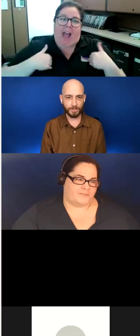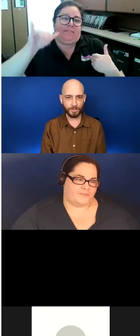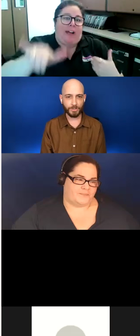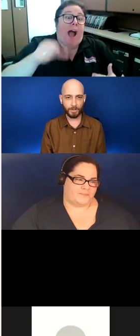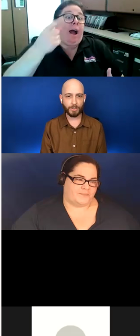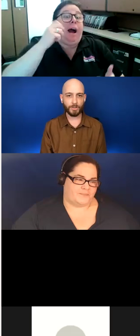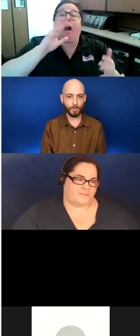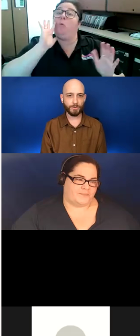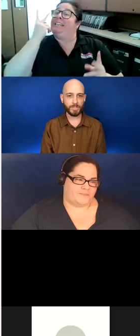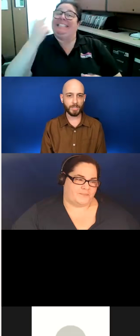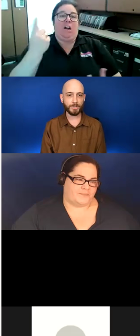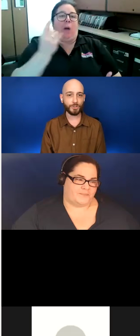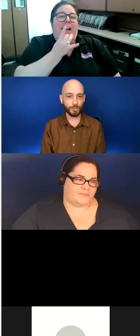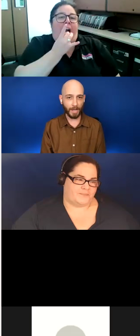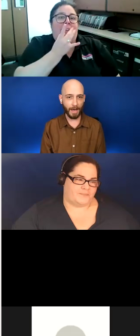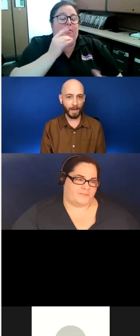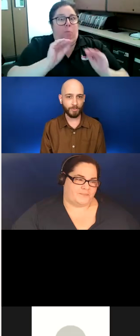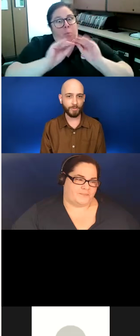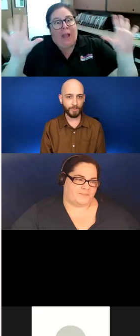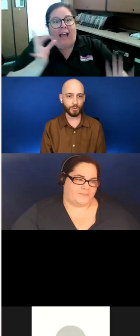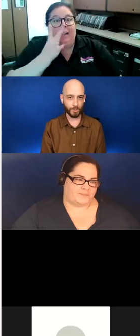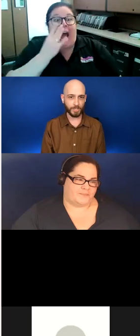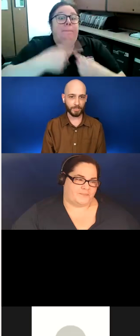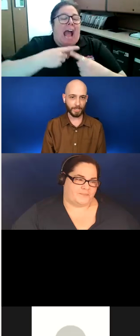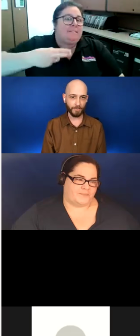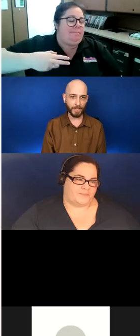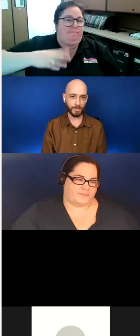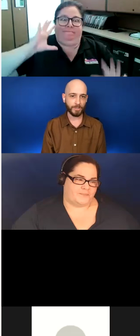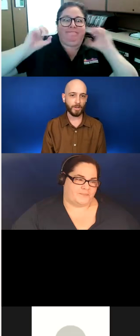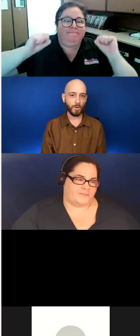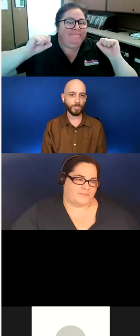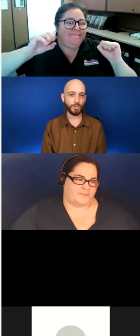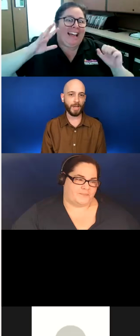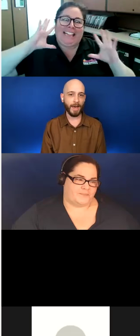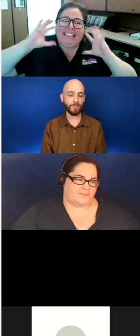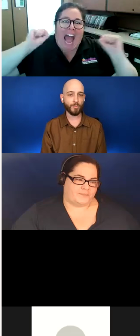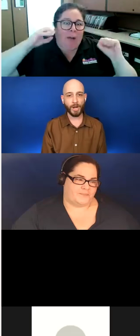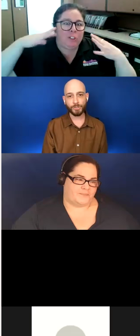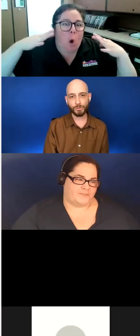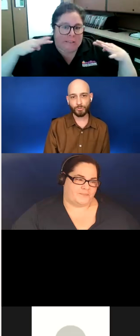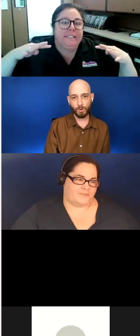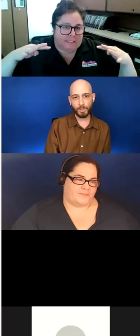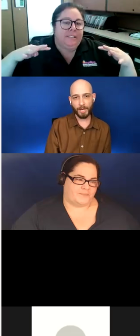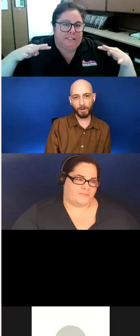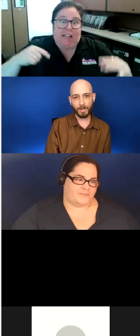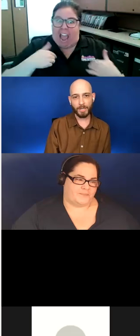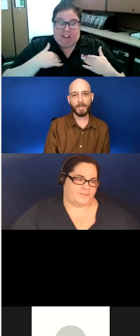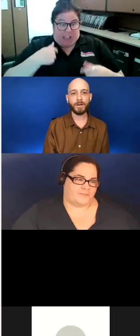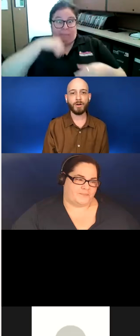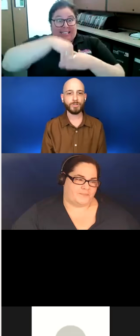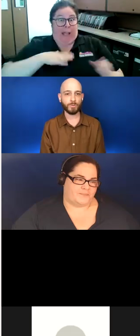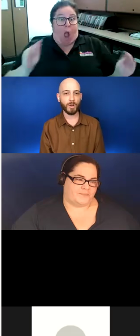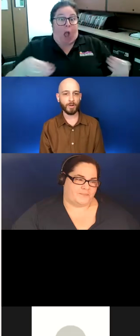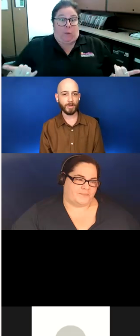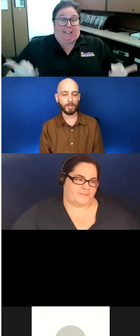signaling devices. Your facilities should have visual signaling devices, which should have a bright strobe light on